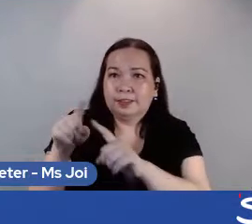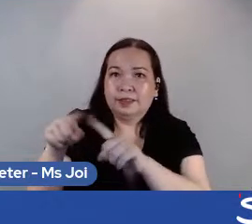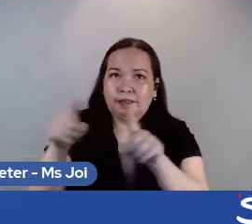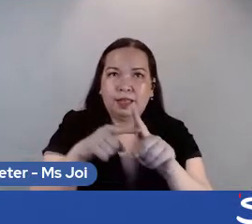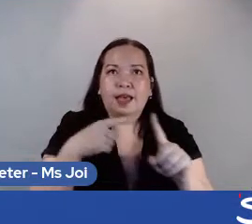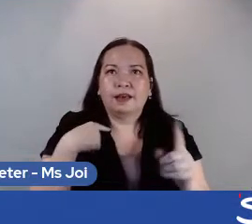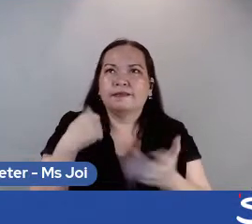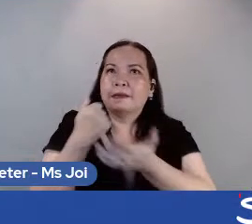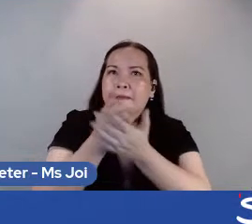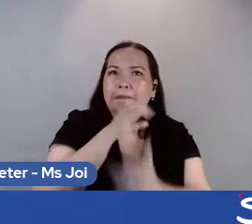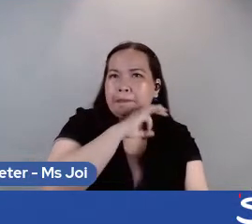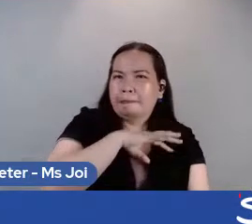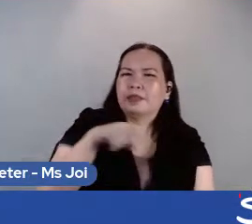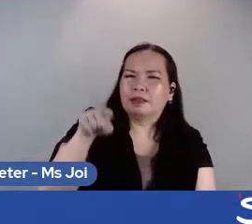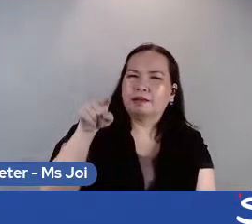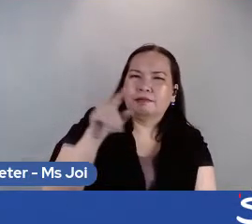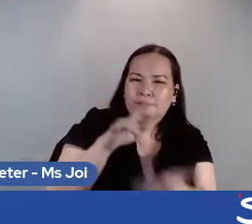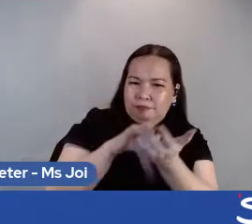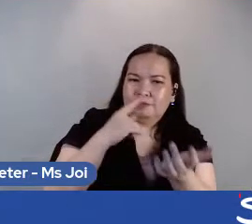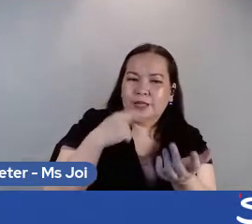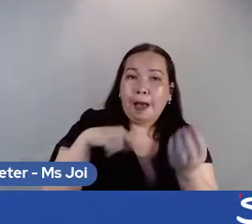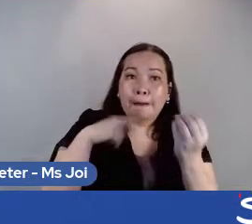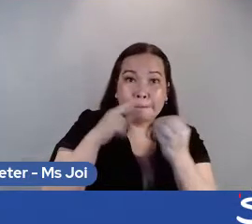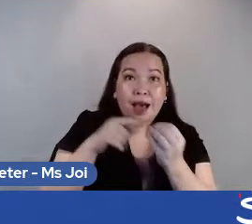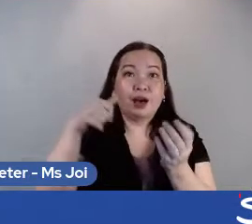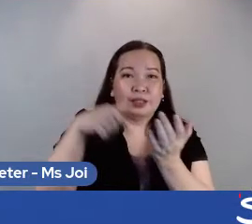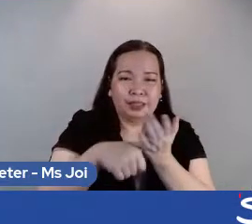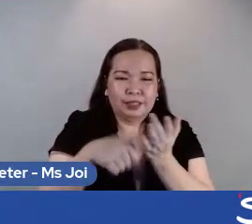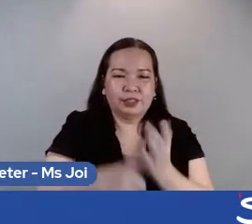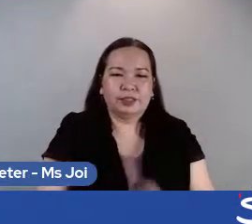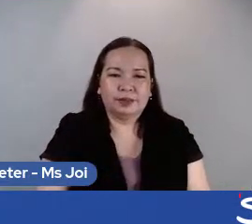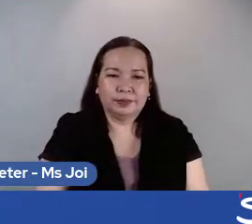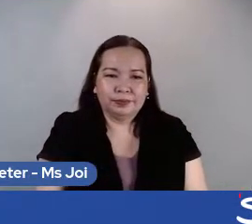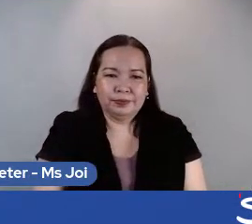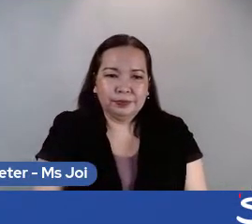people accountable throughout the elections.